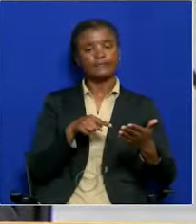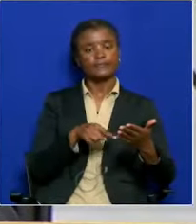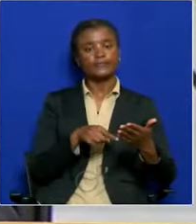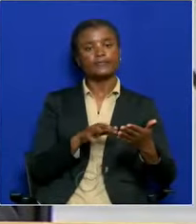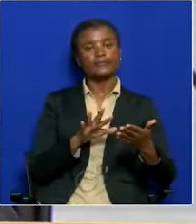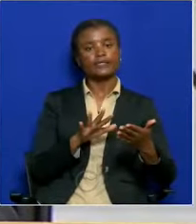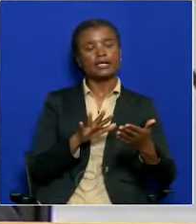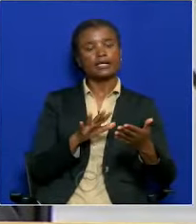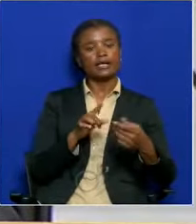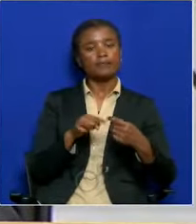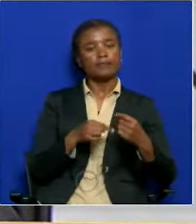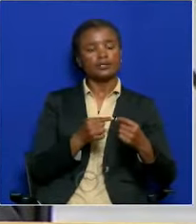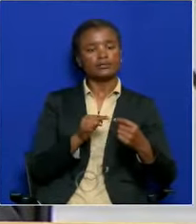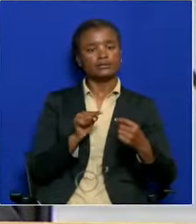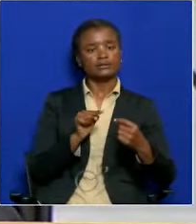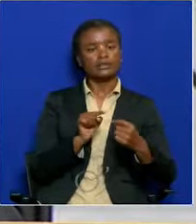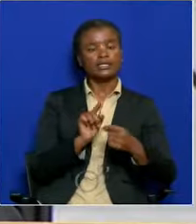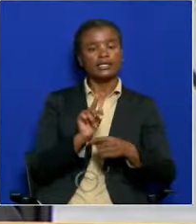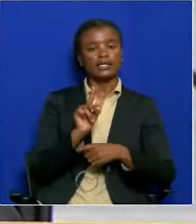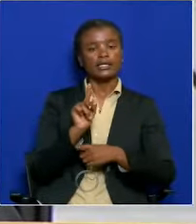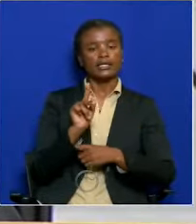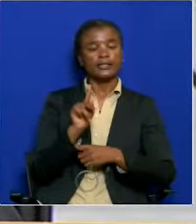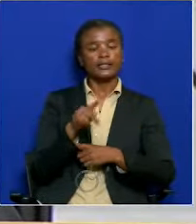the PKTT